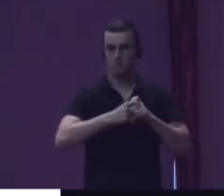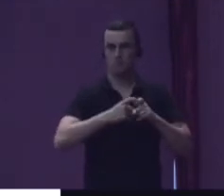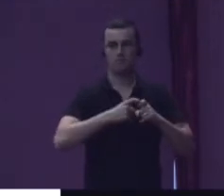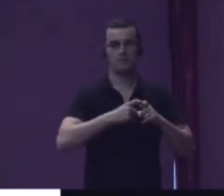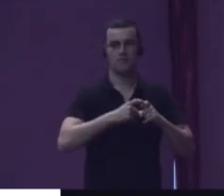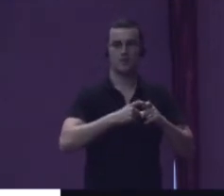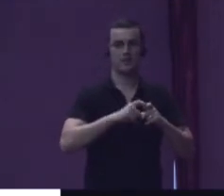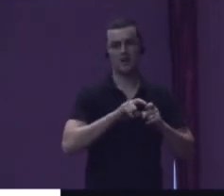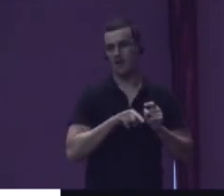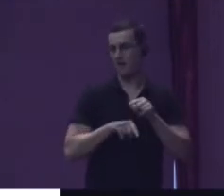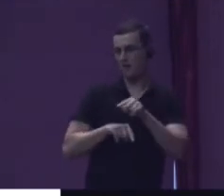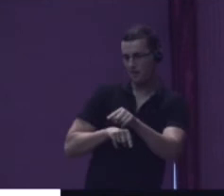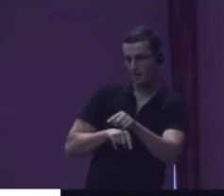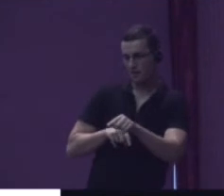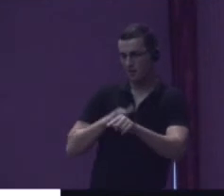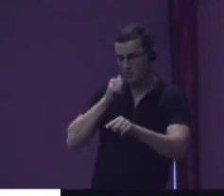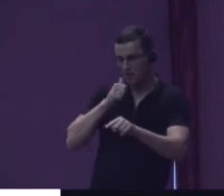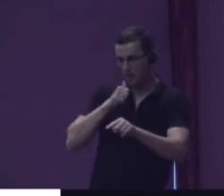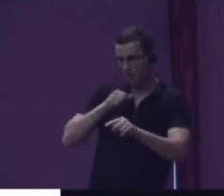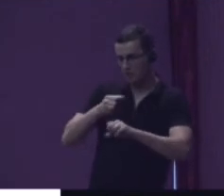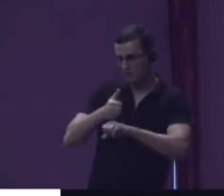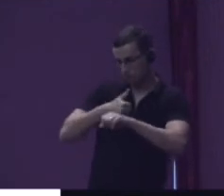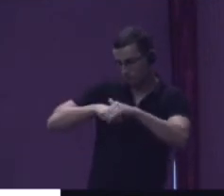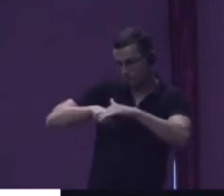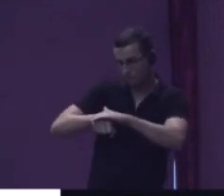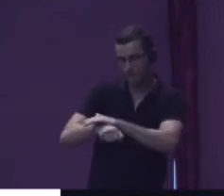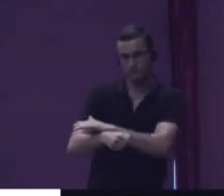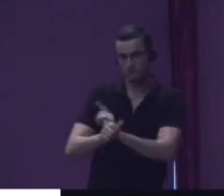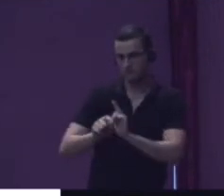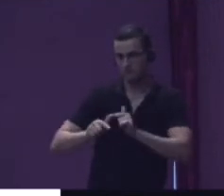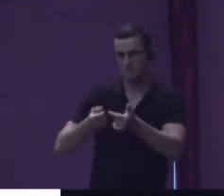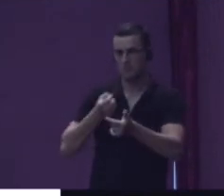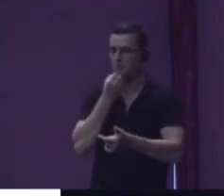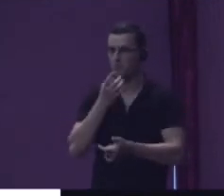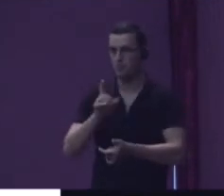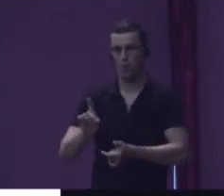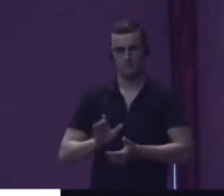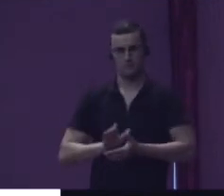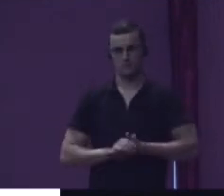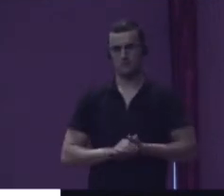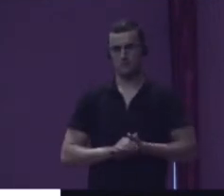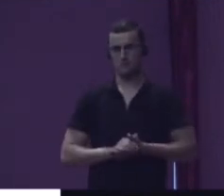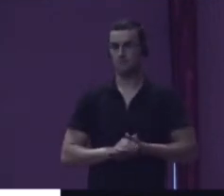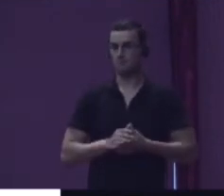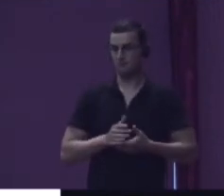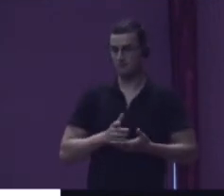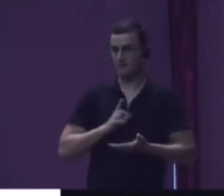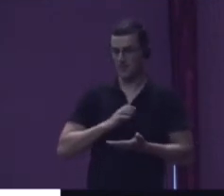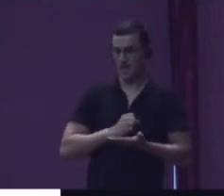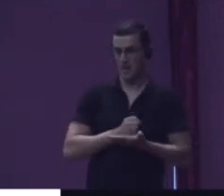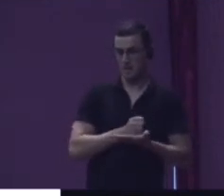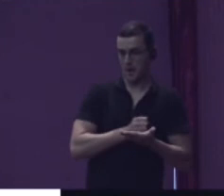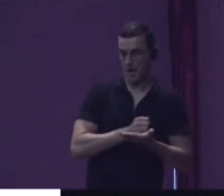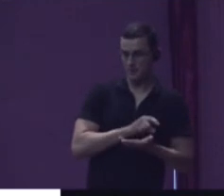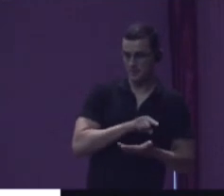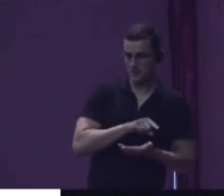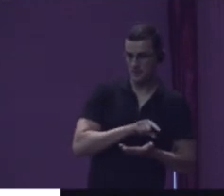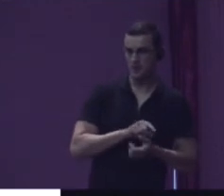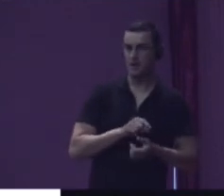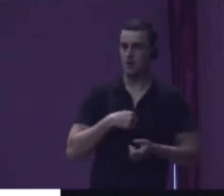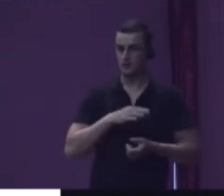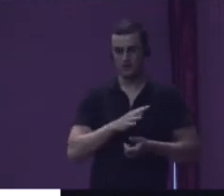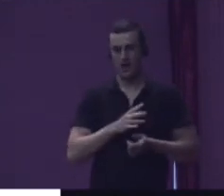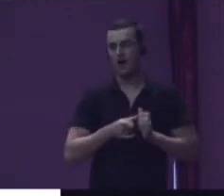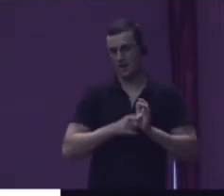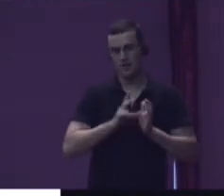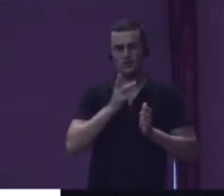that seems to be their basic assumption. Despite the fact that, as I said,